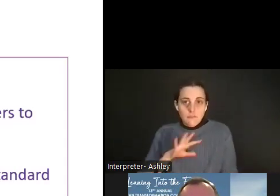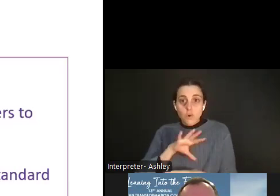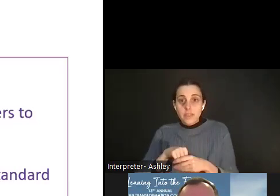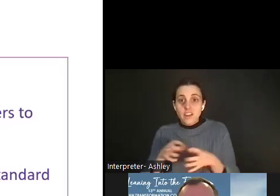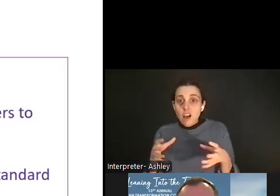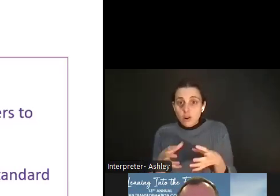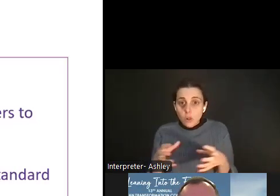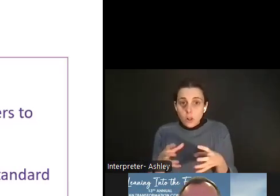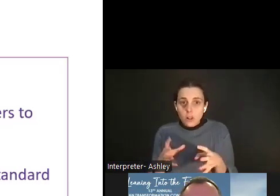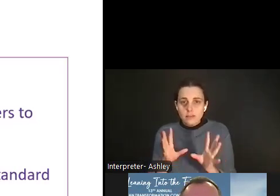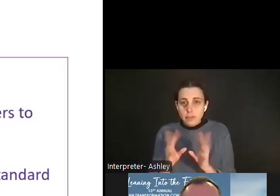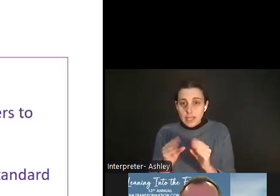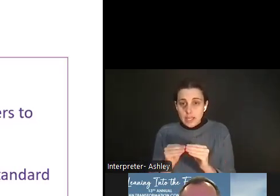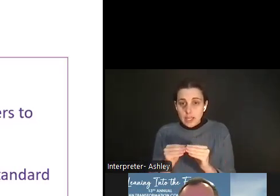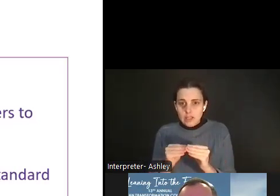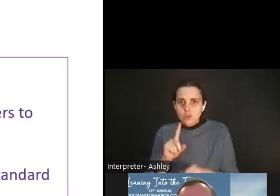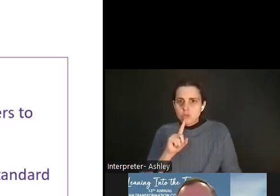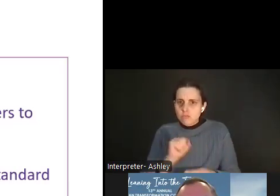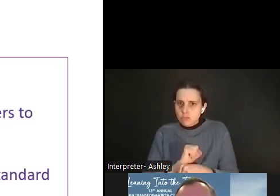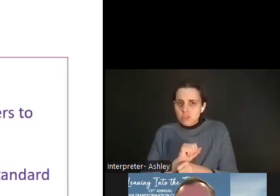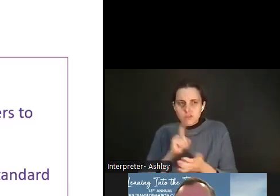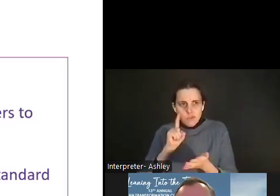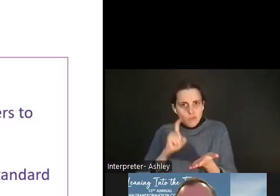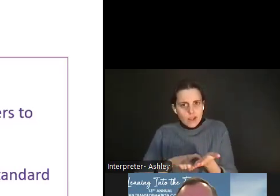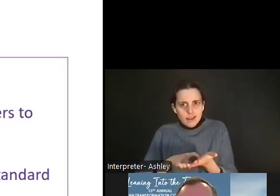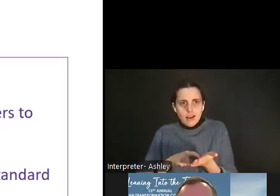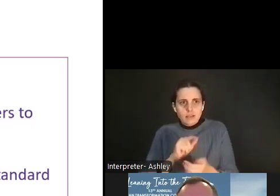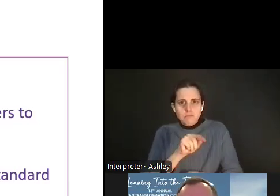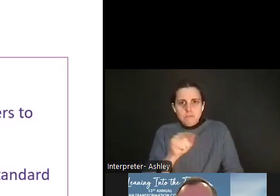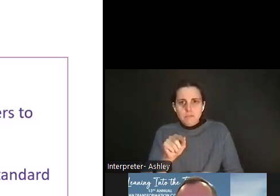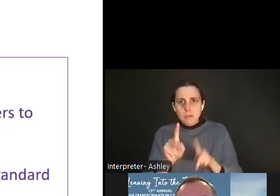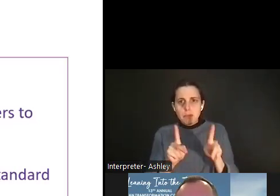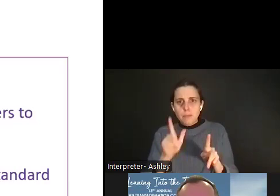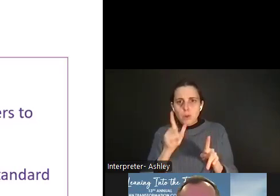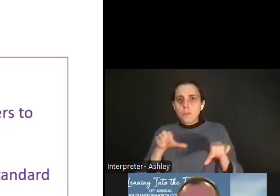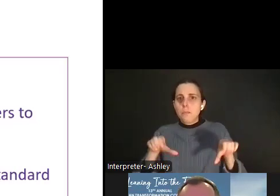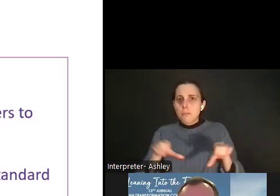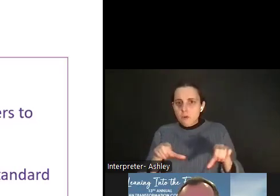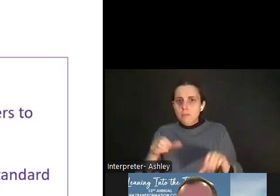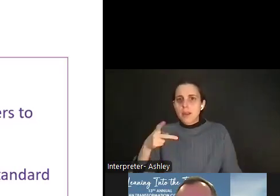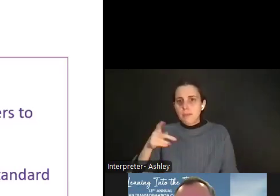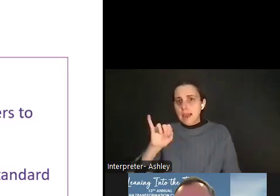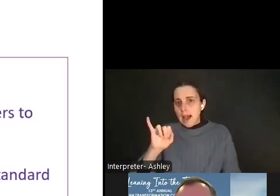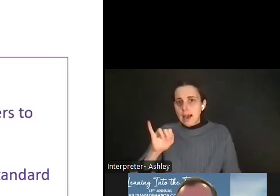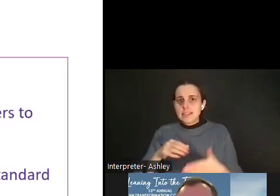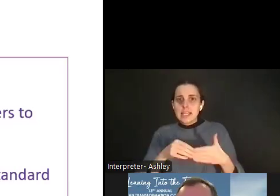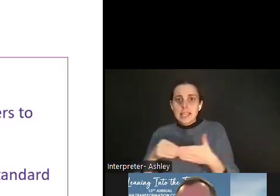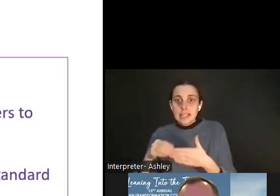recognize individuals or teams that are performing those PIs and leading by example, right?